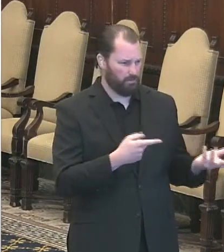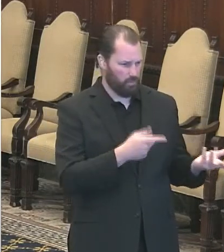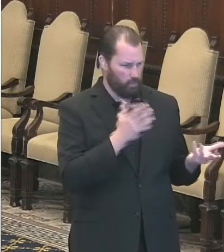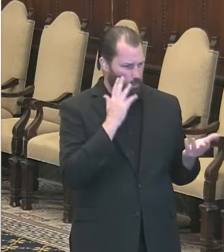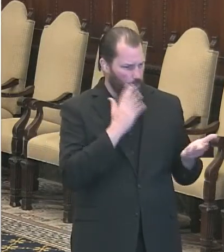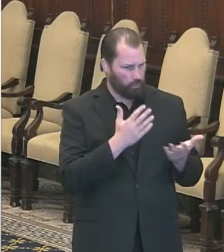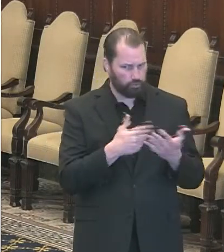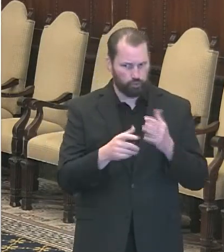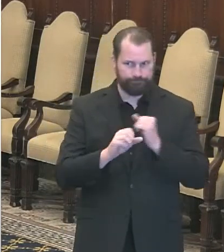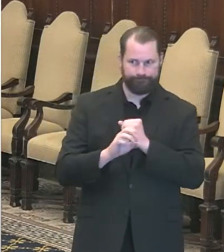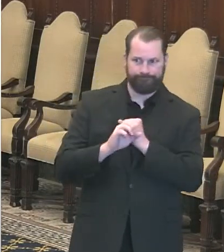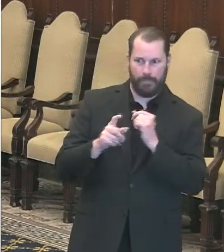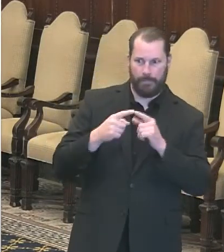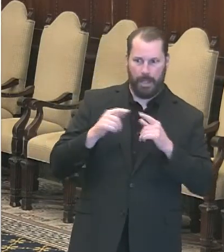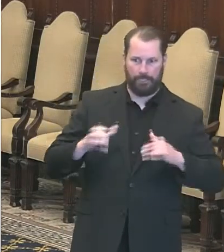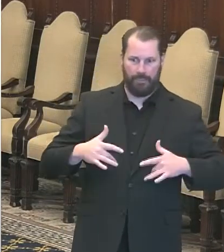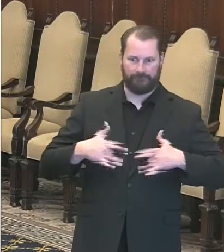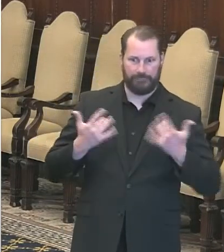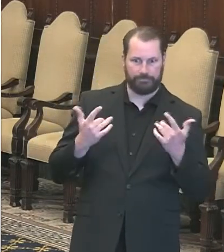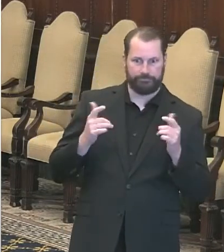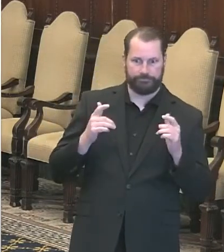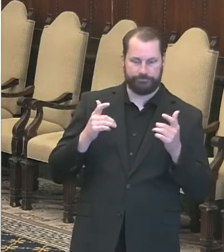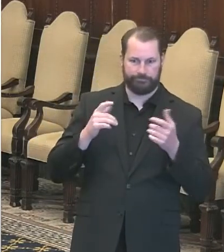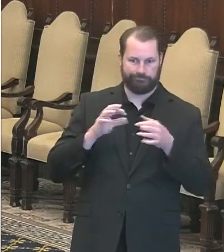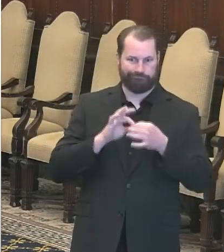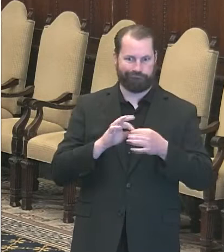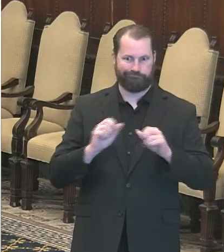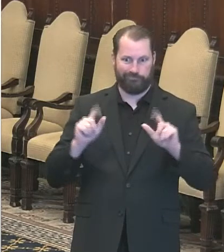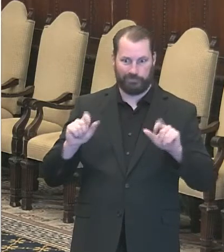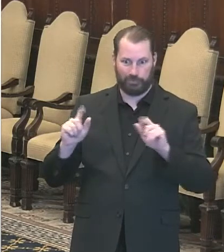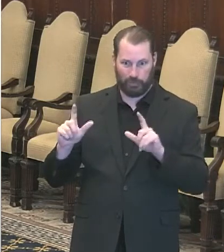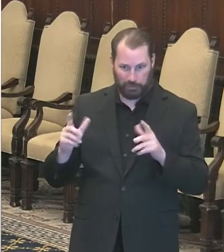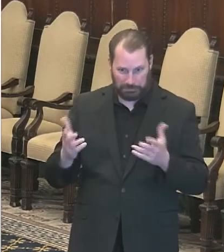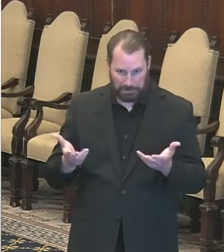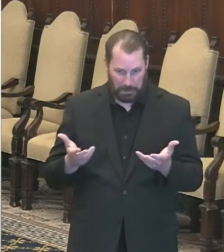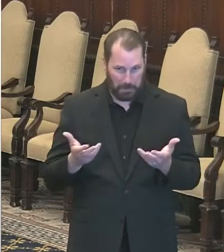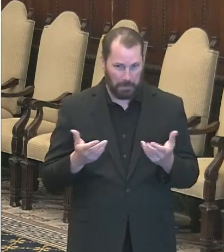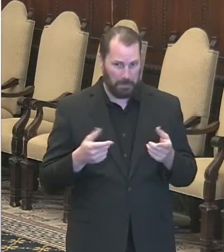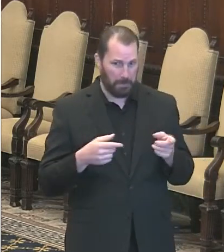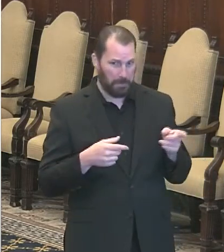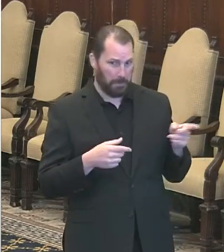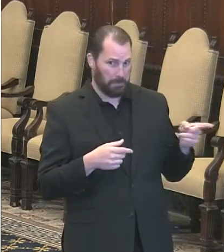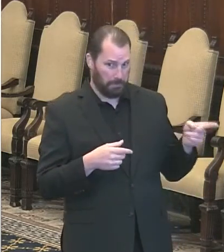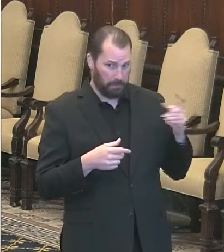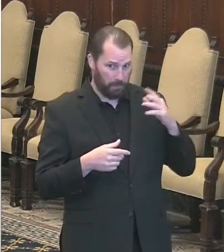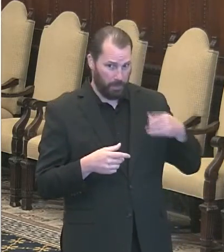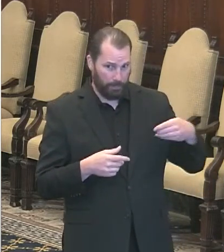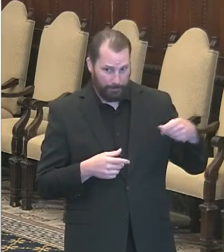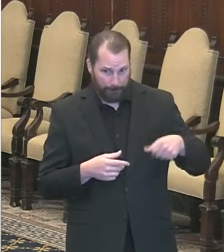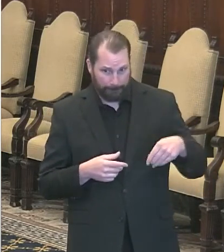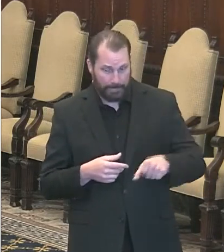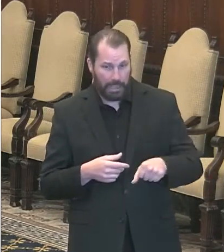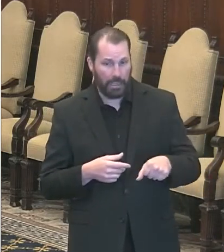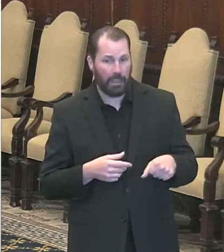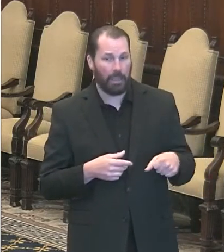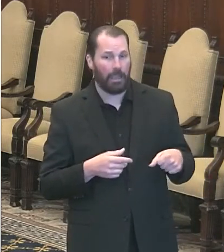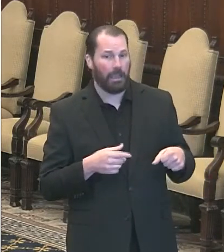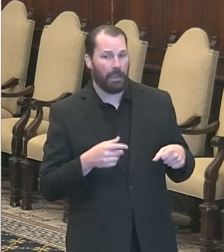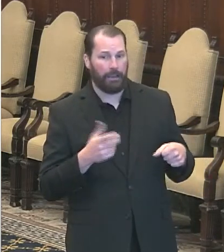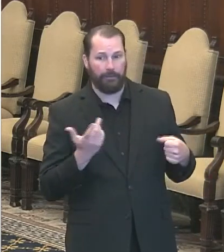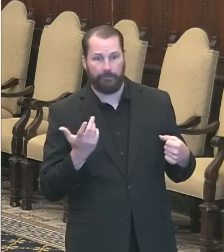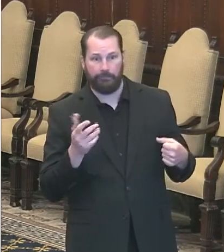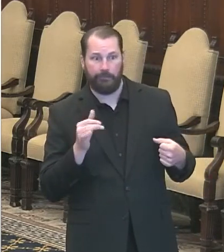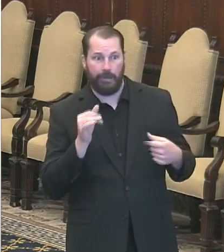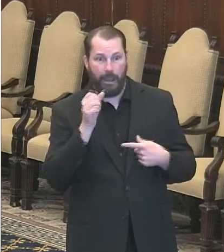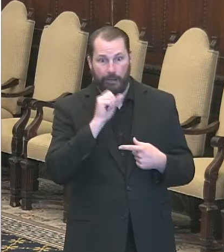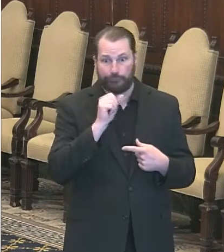also the events that you do have to pay for, like the ice cream